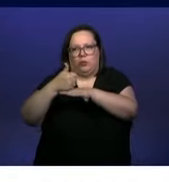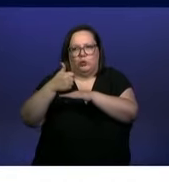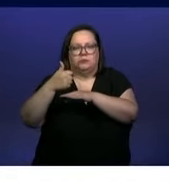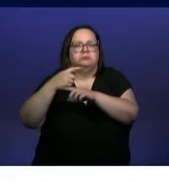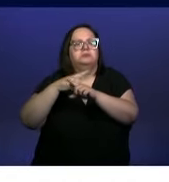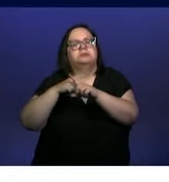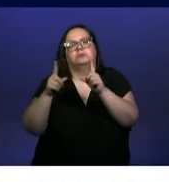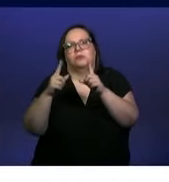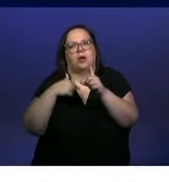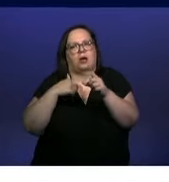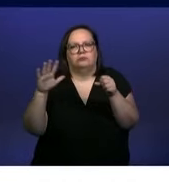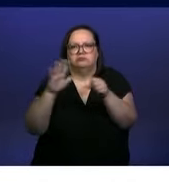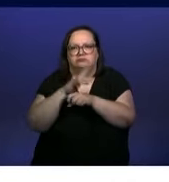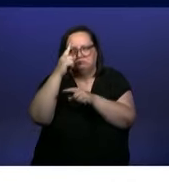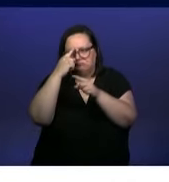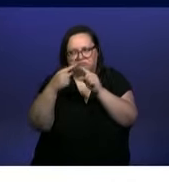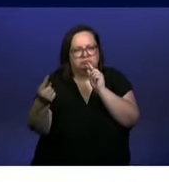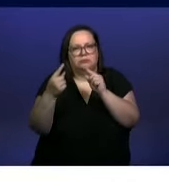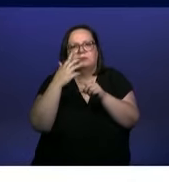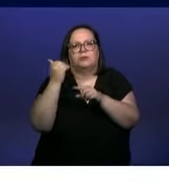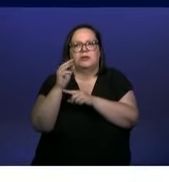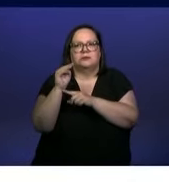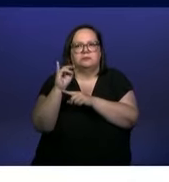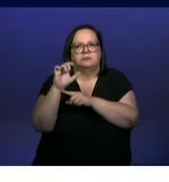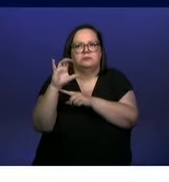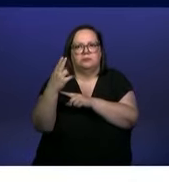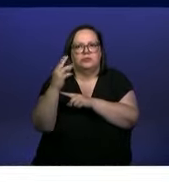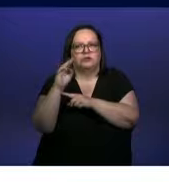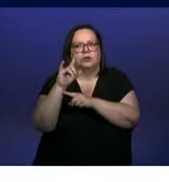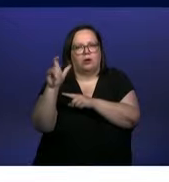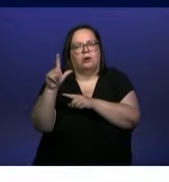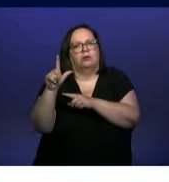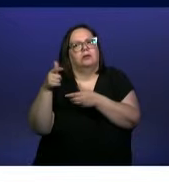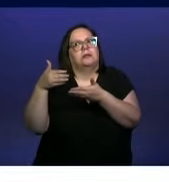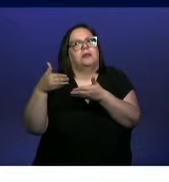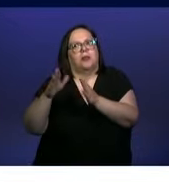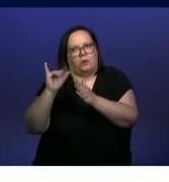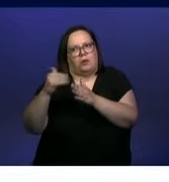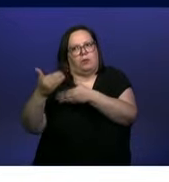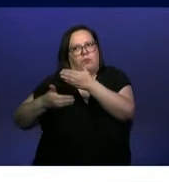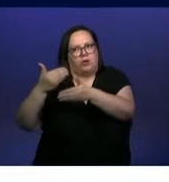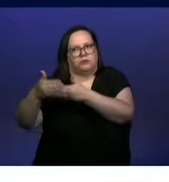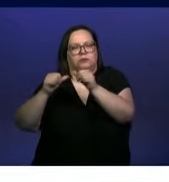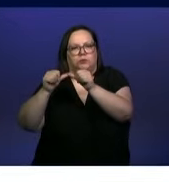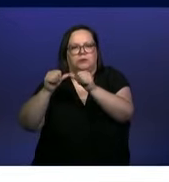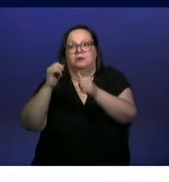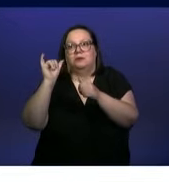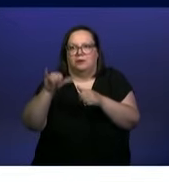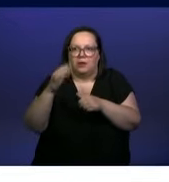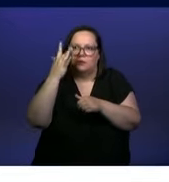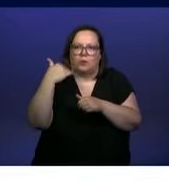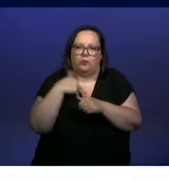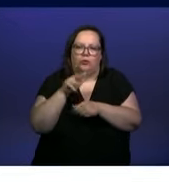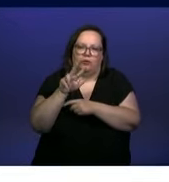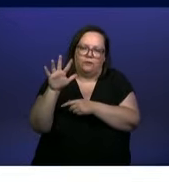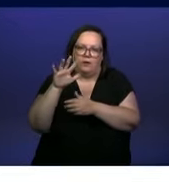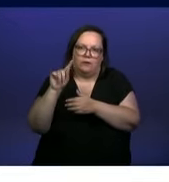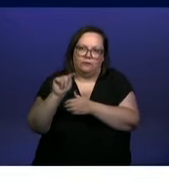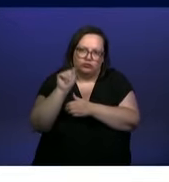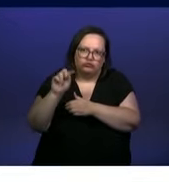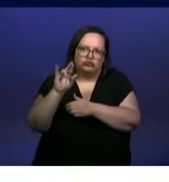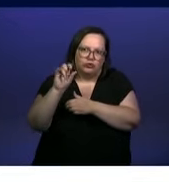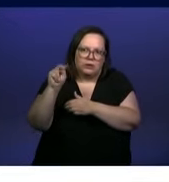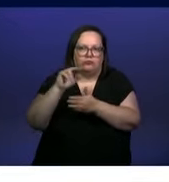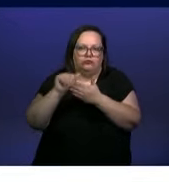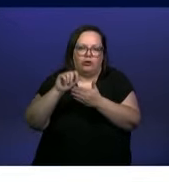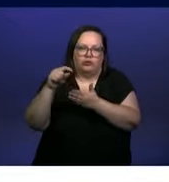opposed because he is enabling that process to continue. And that is why we're $35 trillion in debt. It's these omnibus spending